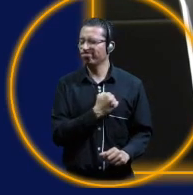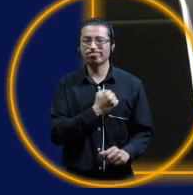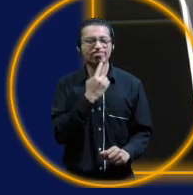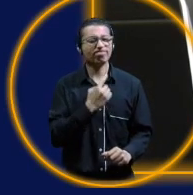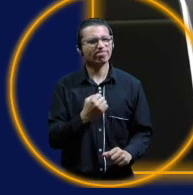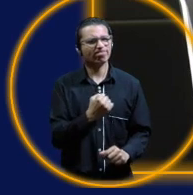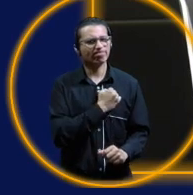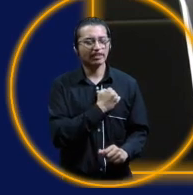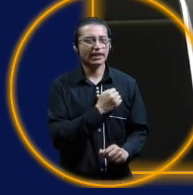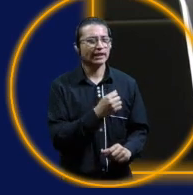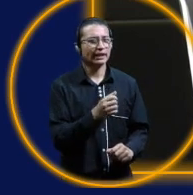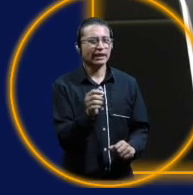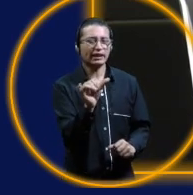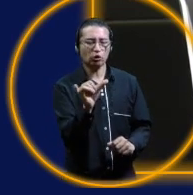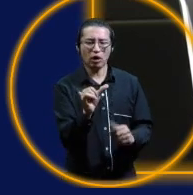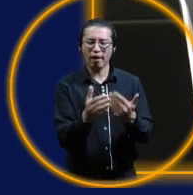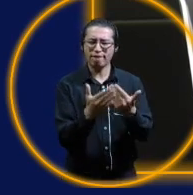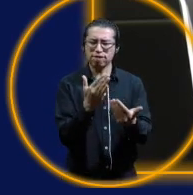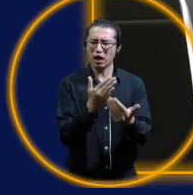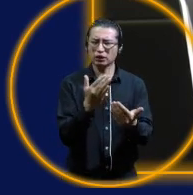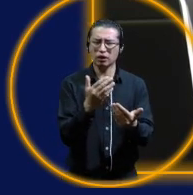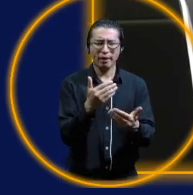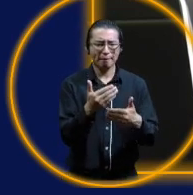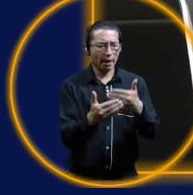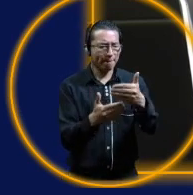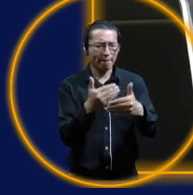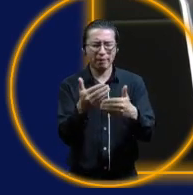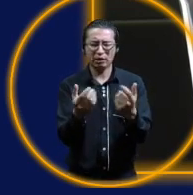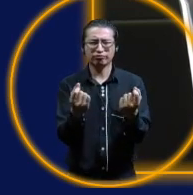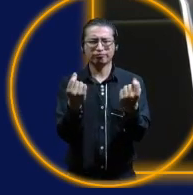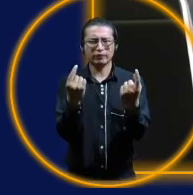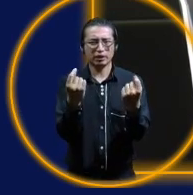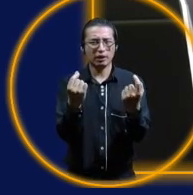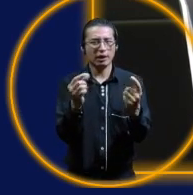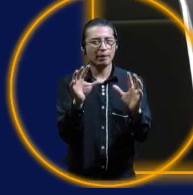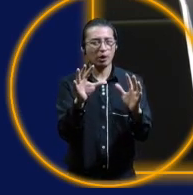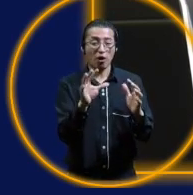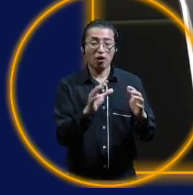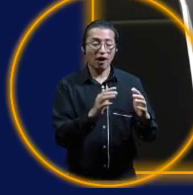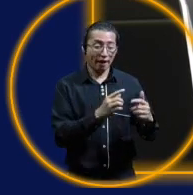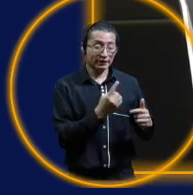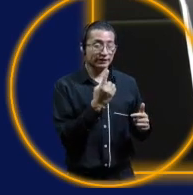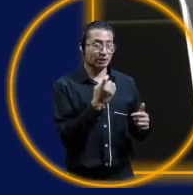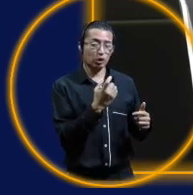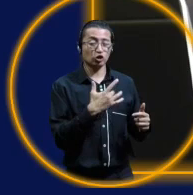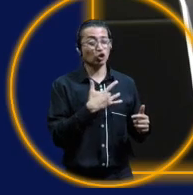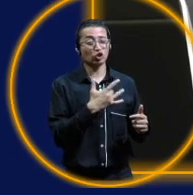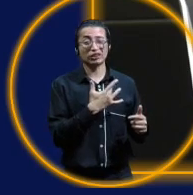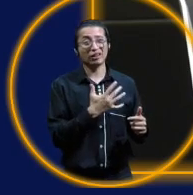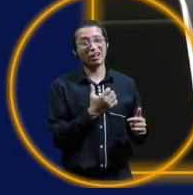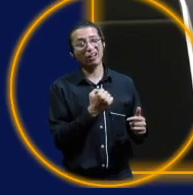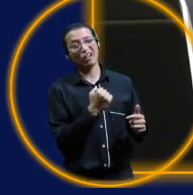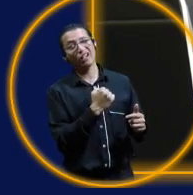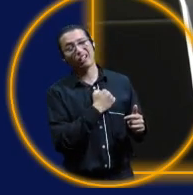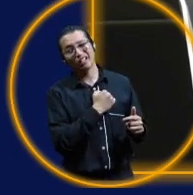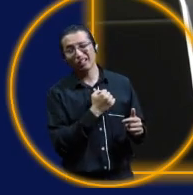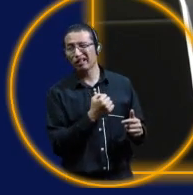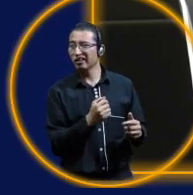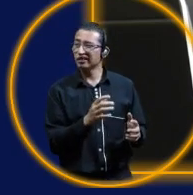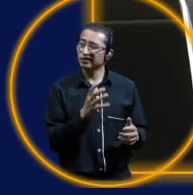to start. But it's very hard to start without passion. It's very hard to start when you feel